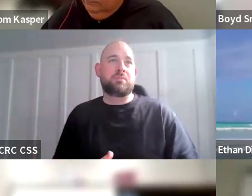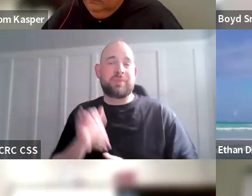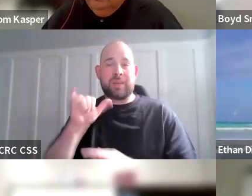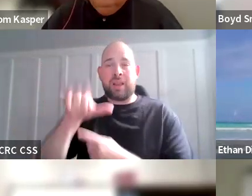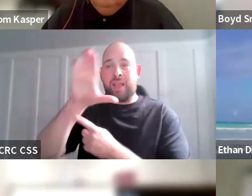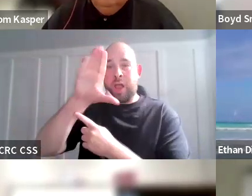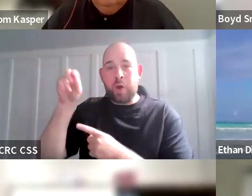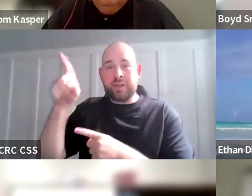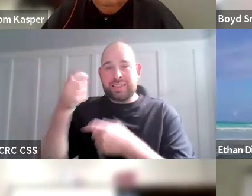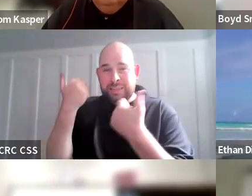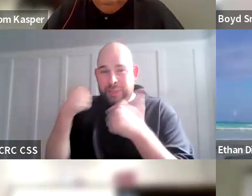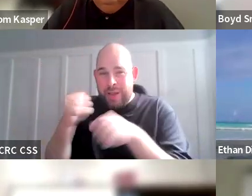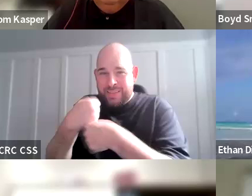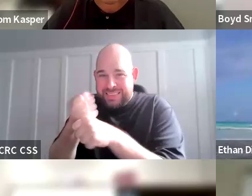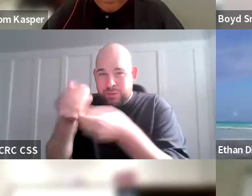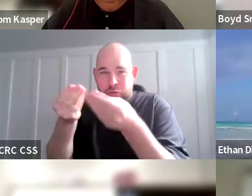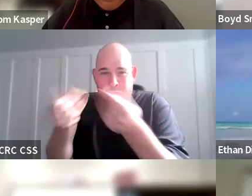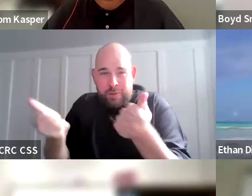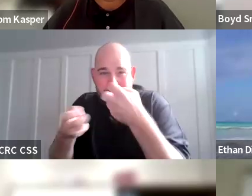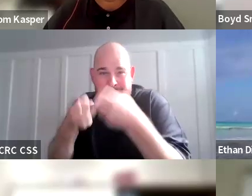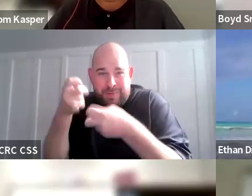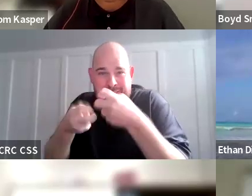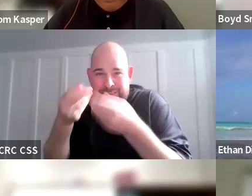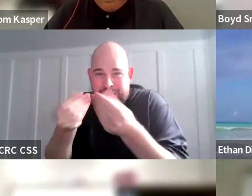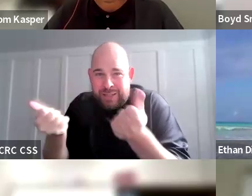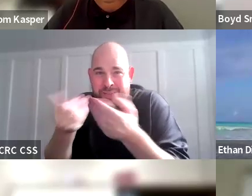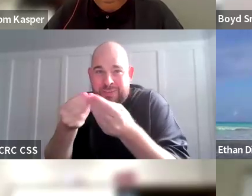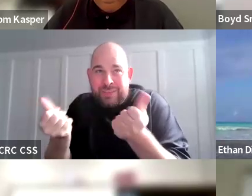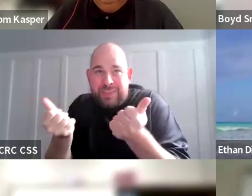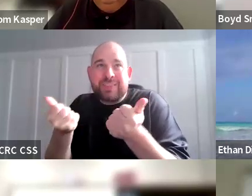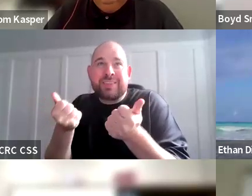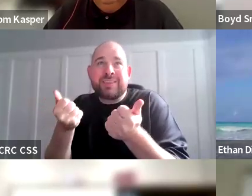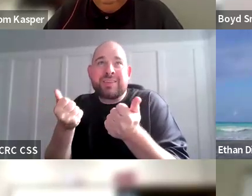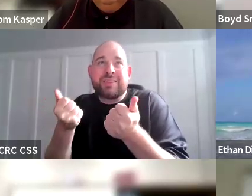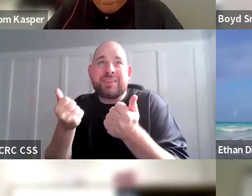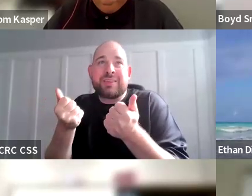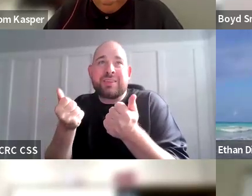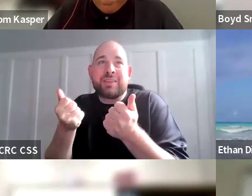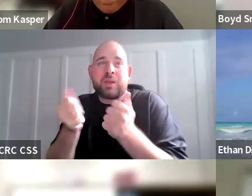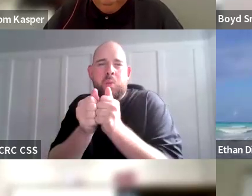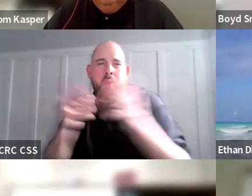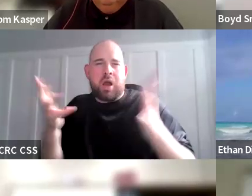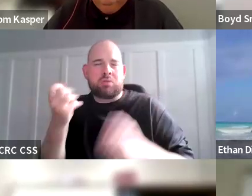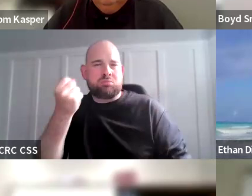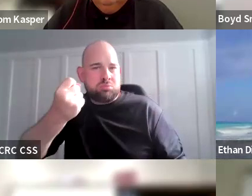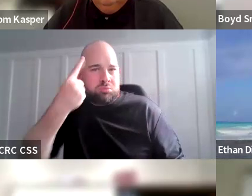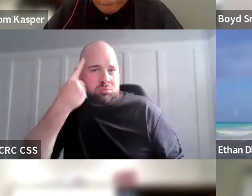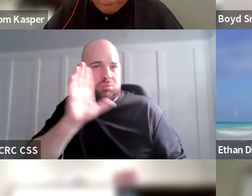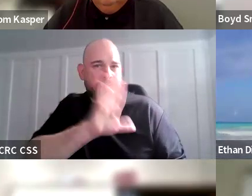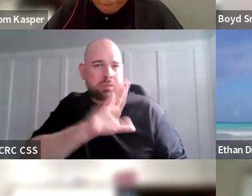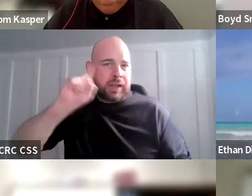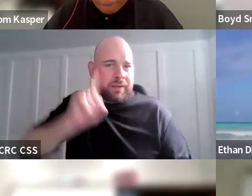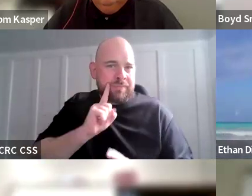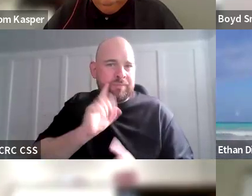and don't serve us in real life. If they're looking to solve a particular